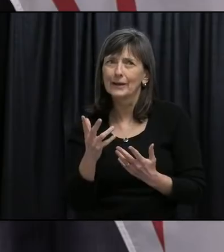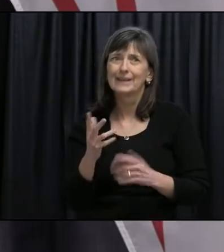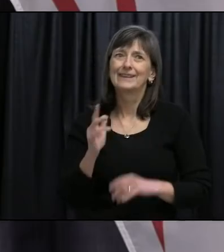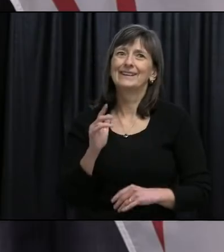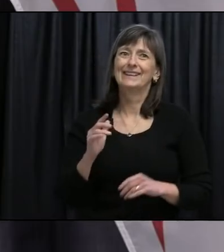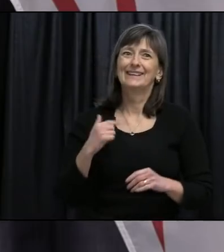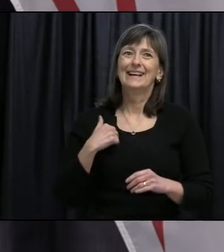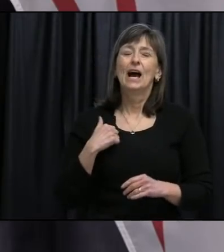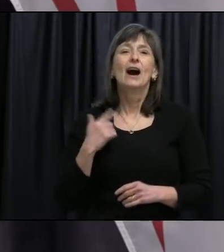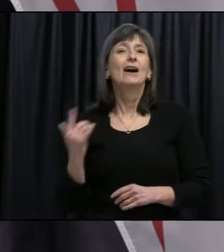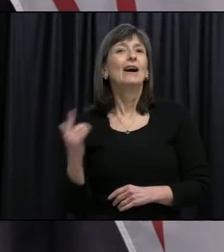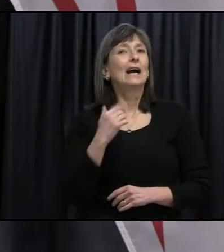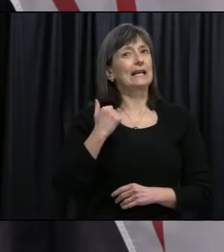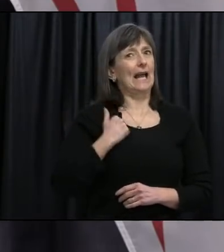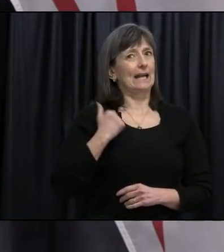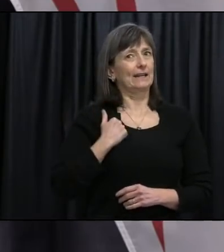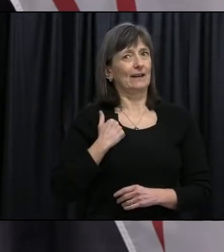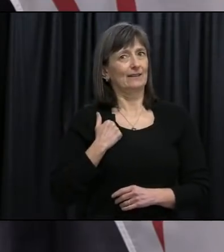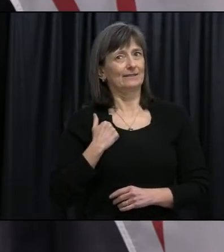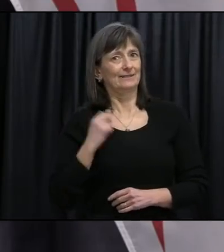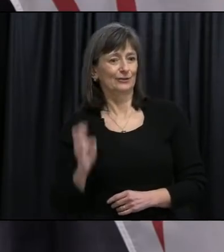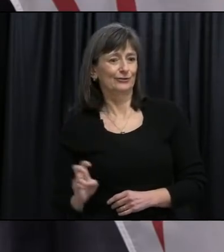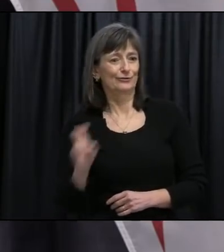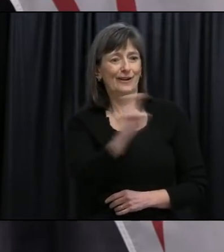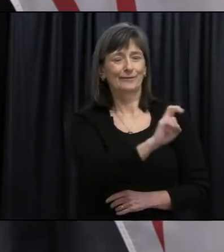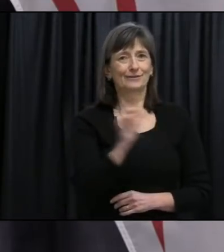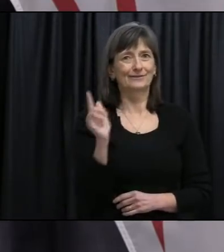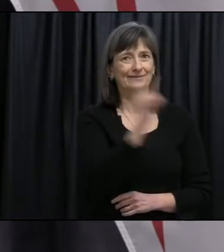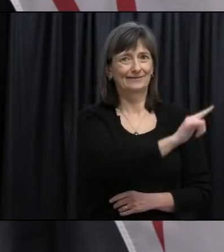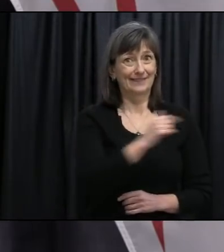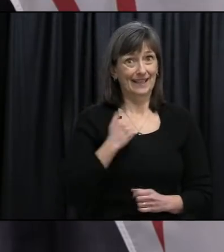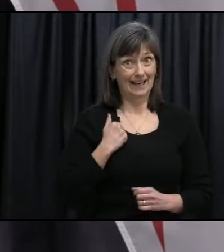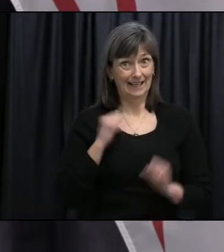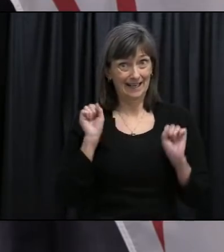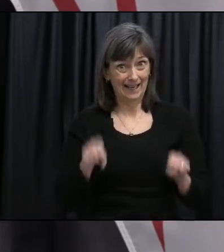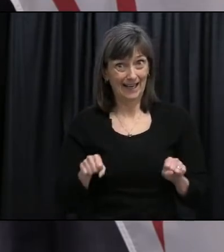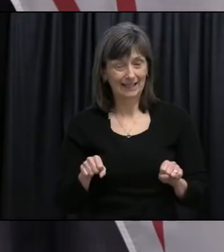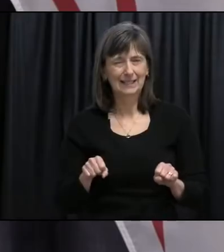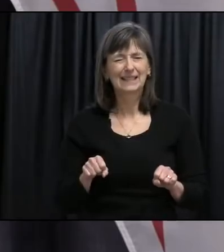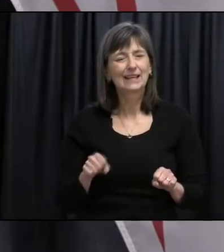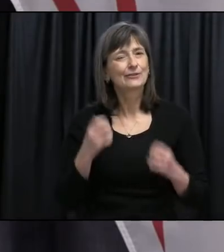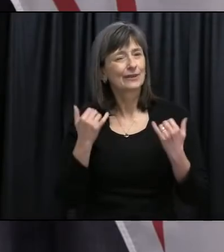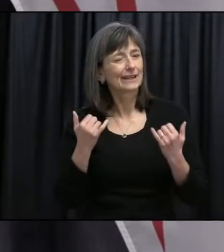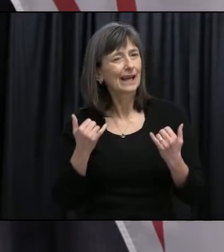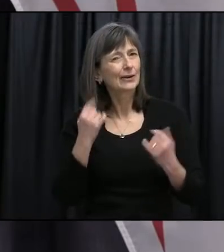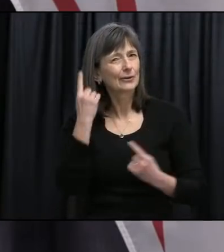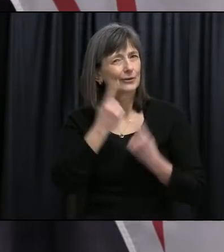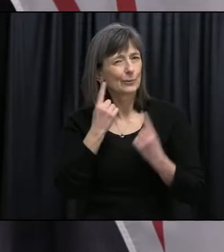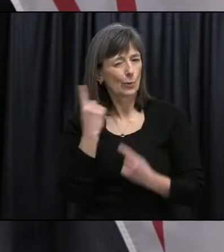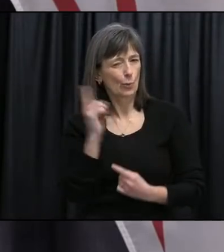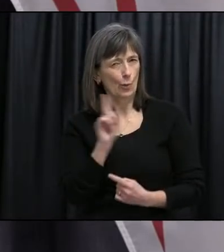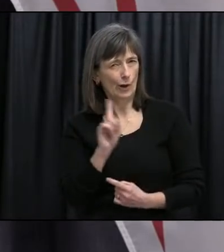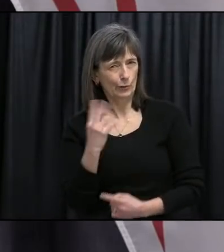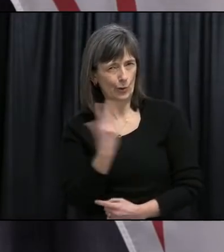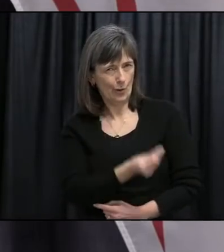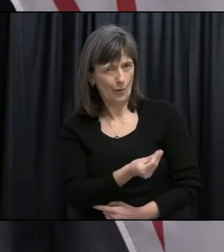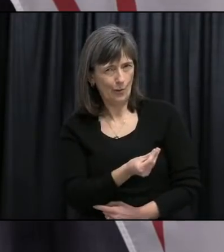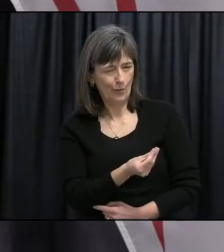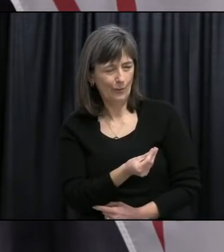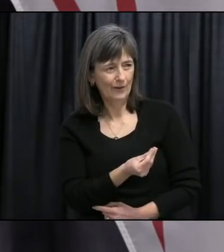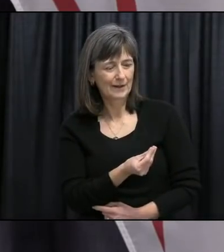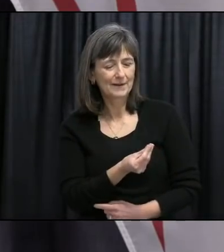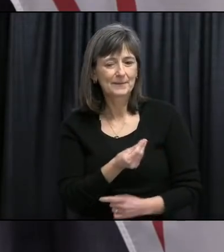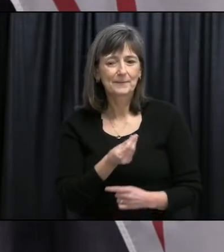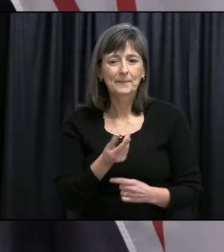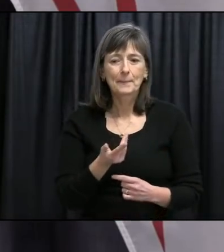Nationally. So, I mean, at this point, you have to think about where you're going. You know, we know